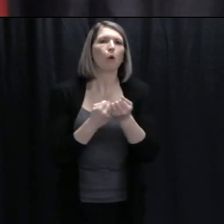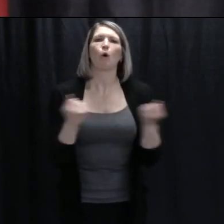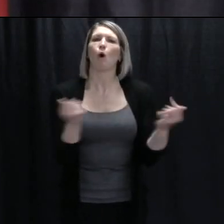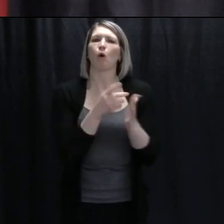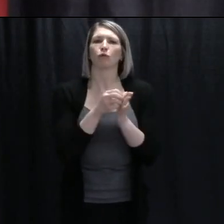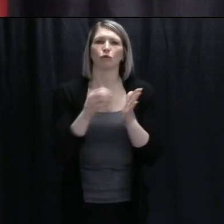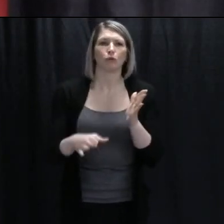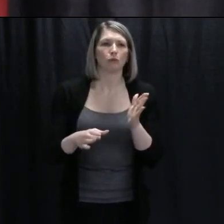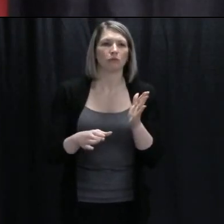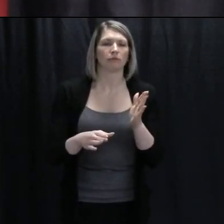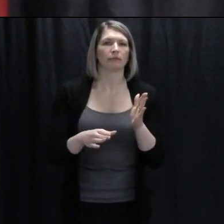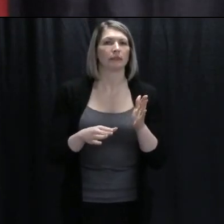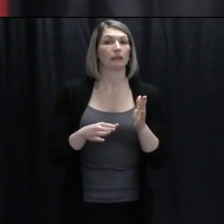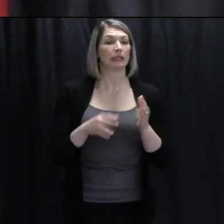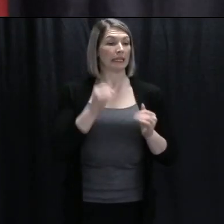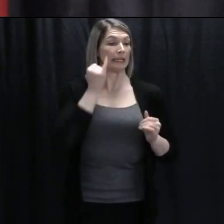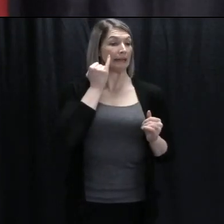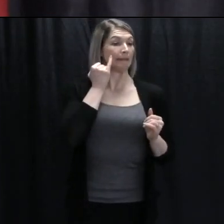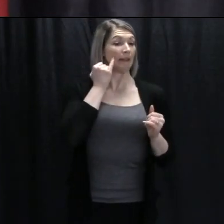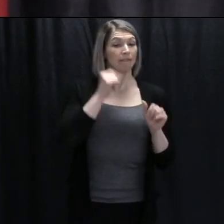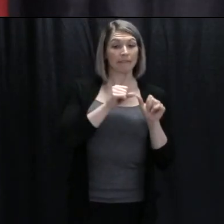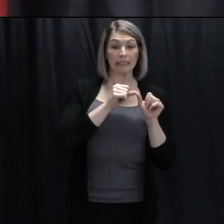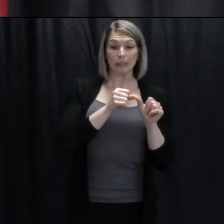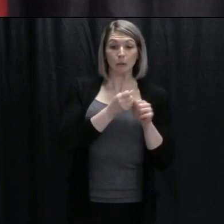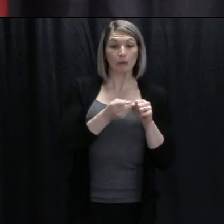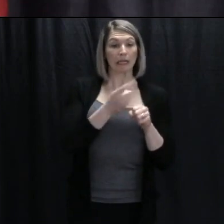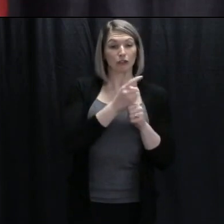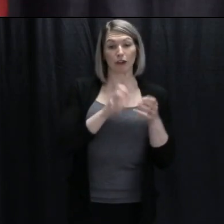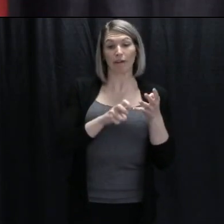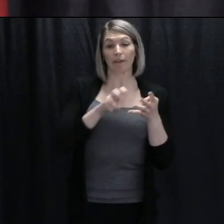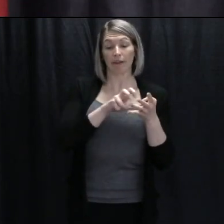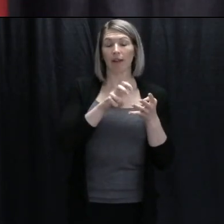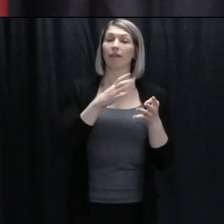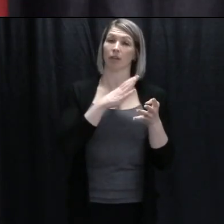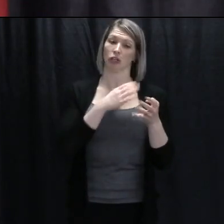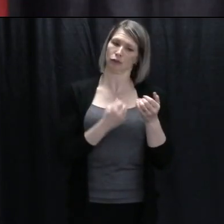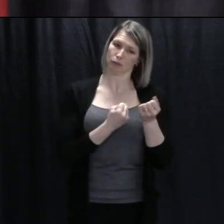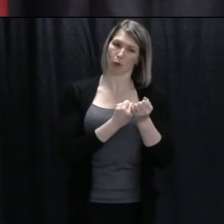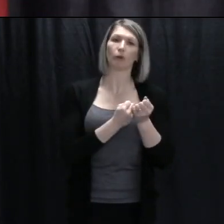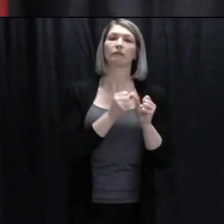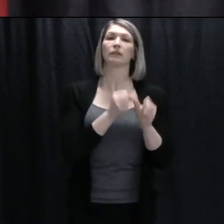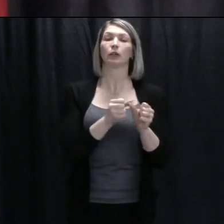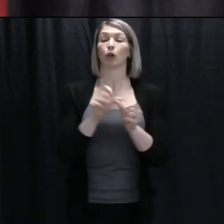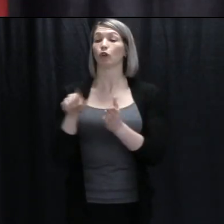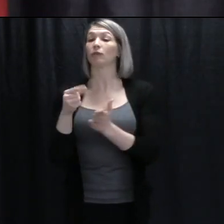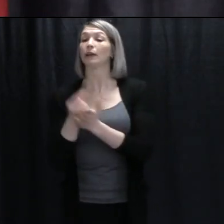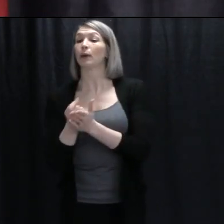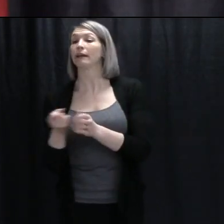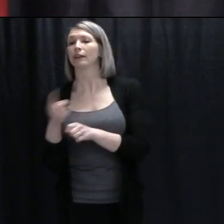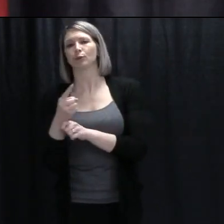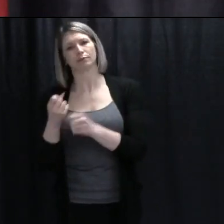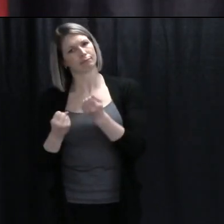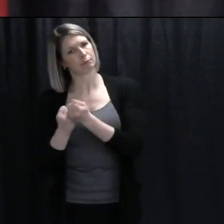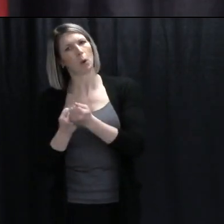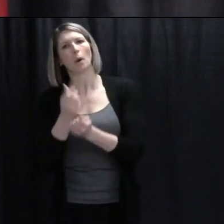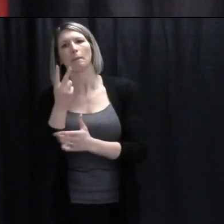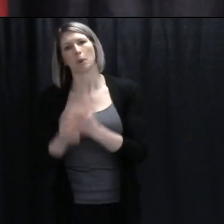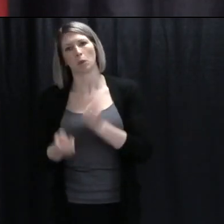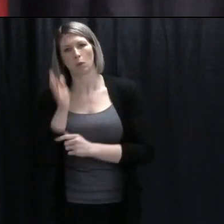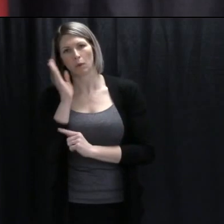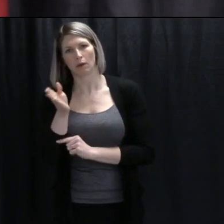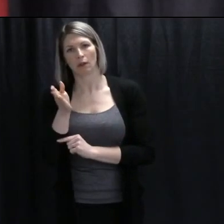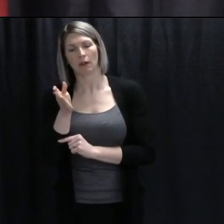students and graduating students. The cancellation of exams does not mean that learning is ending or that the school year is